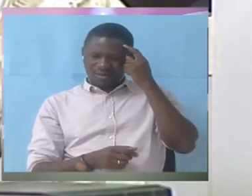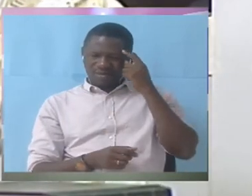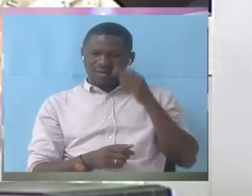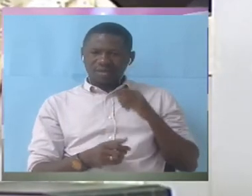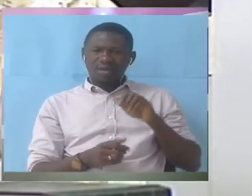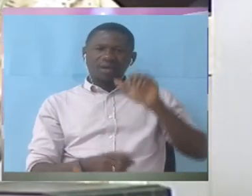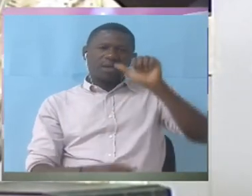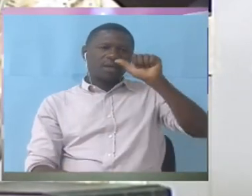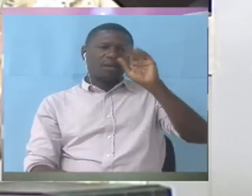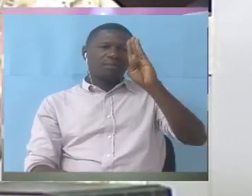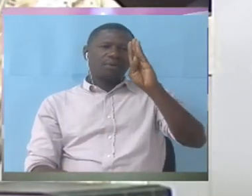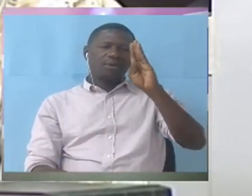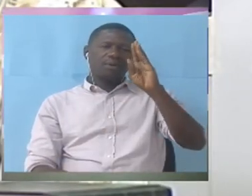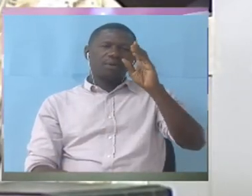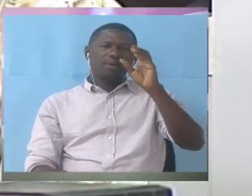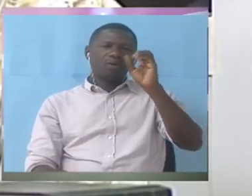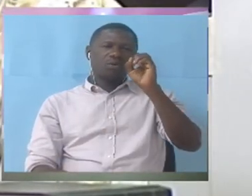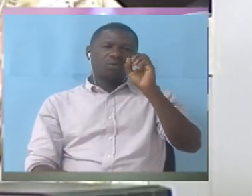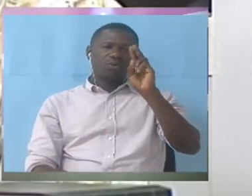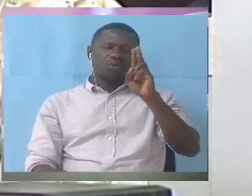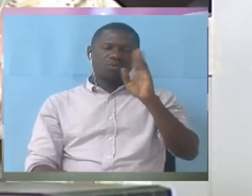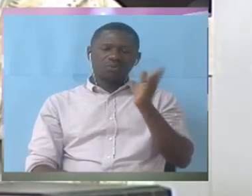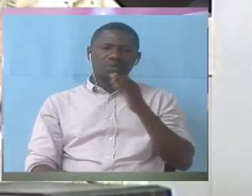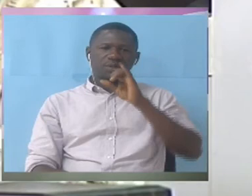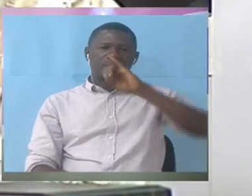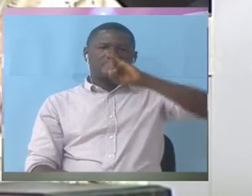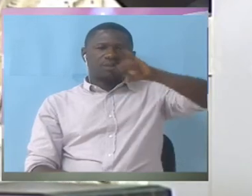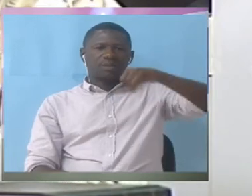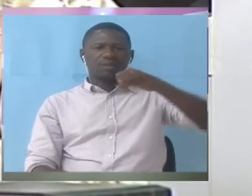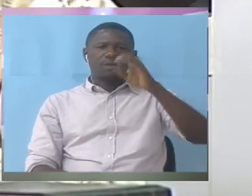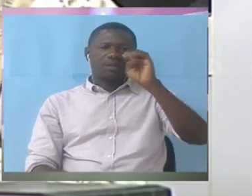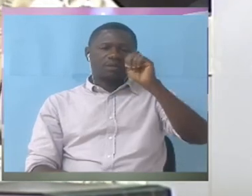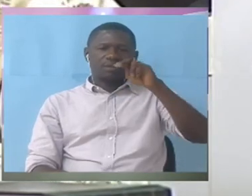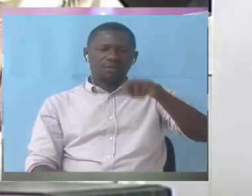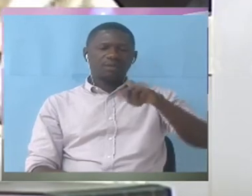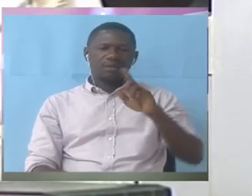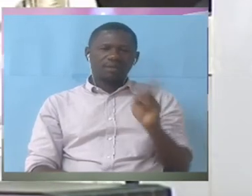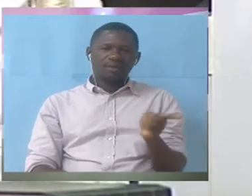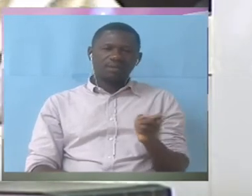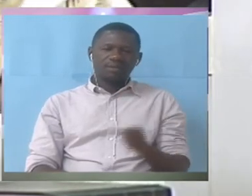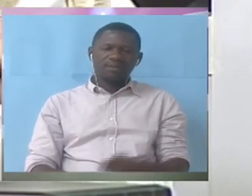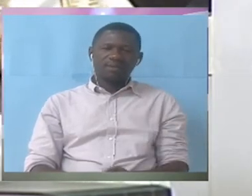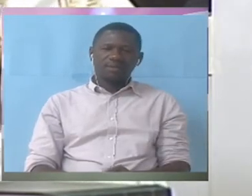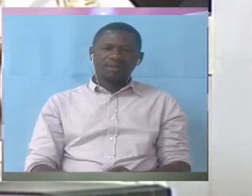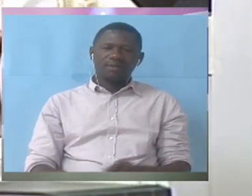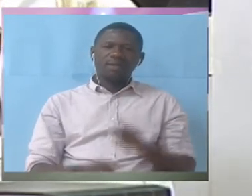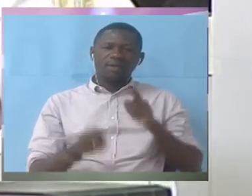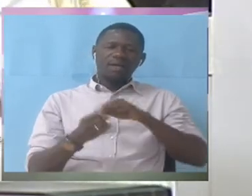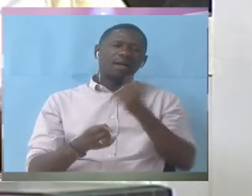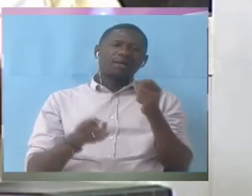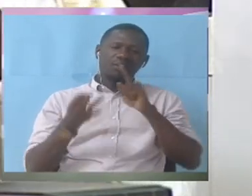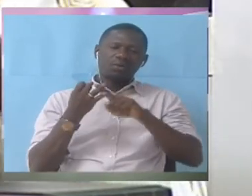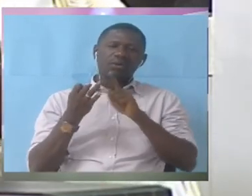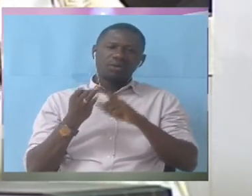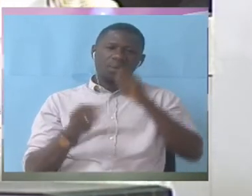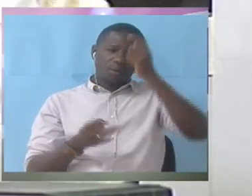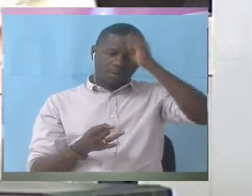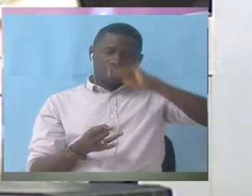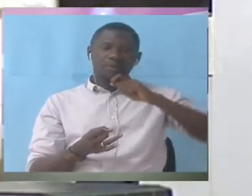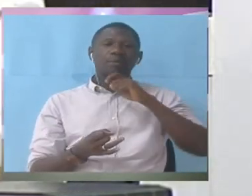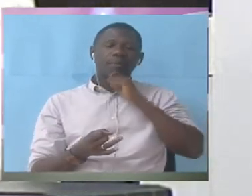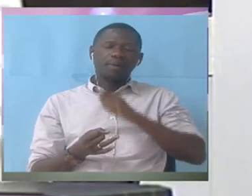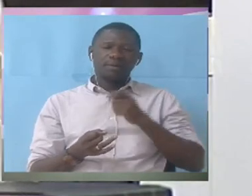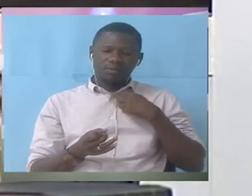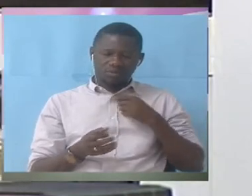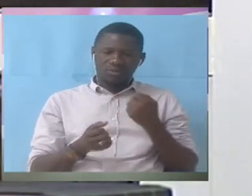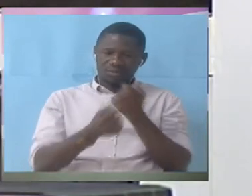Abuja. Amna tour bu ma warona wax ku ñoo wax Abuja. Another police officer. Benen police la won. They was detained with us.